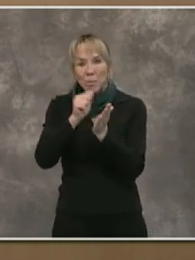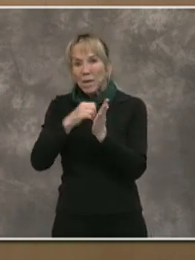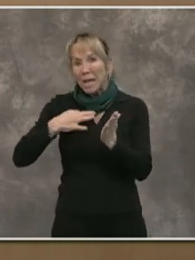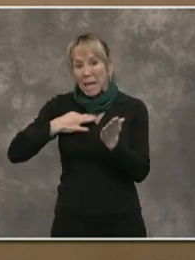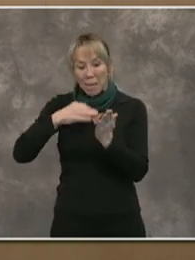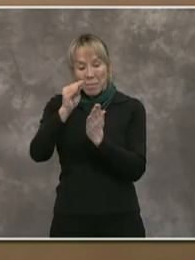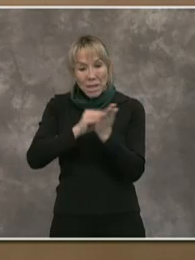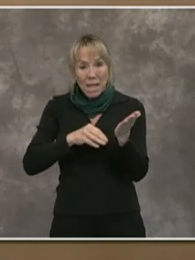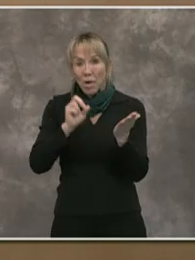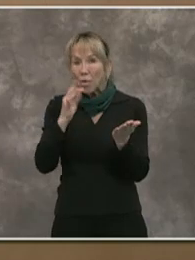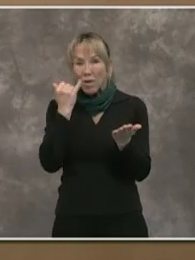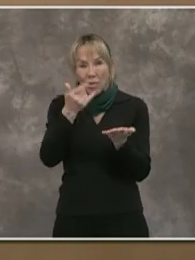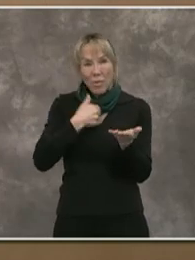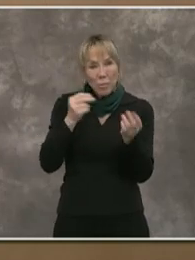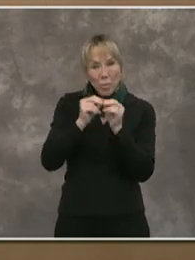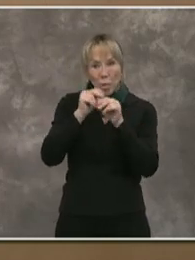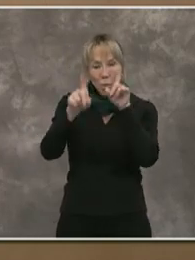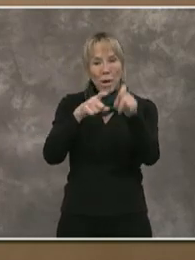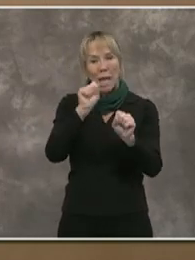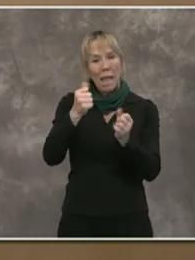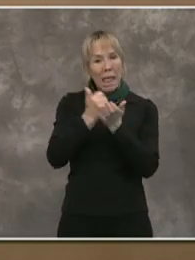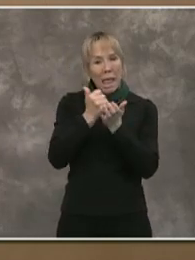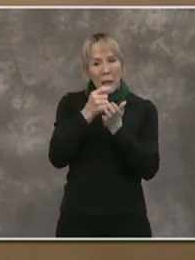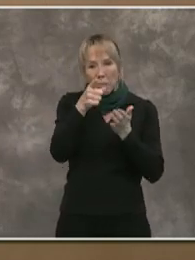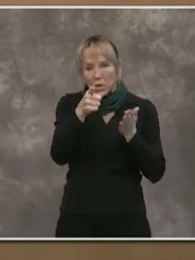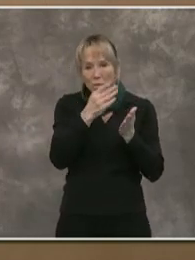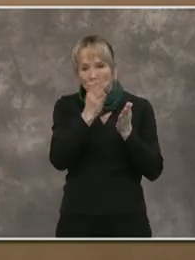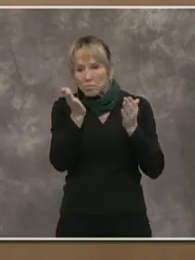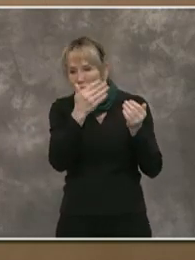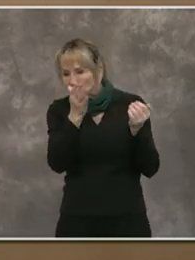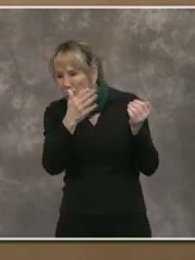you through the program if you have more questions.